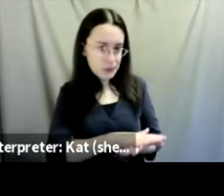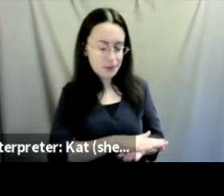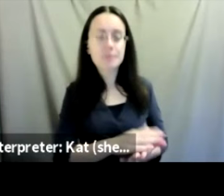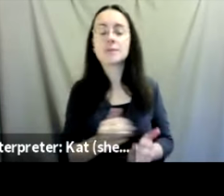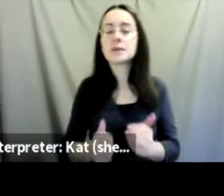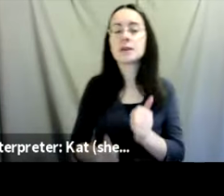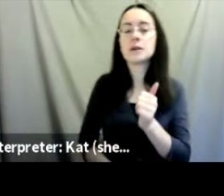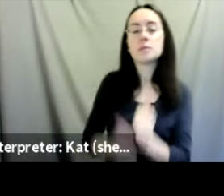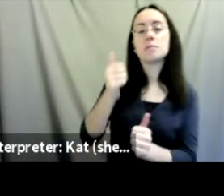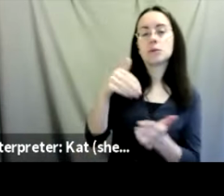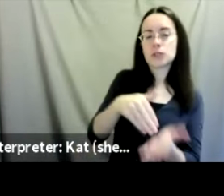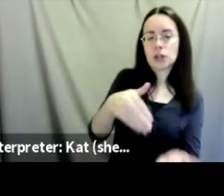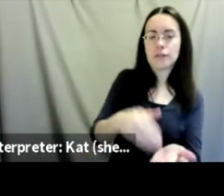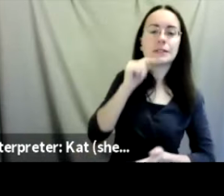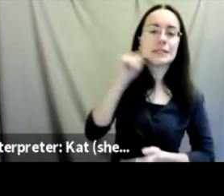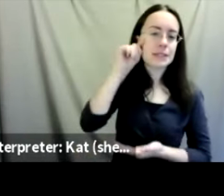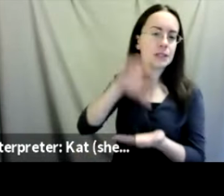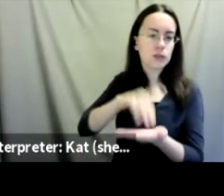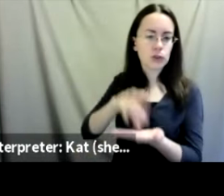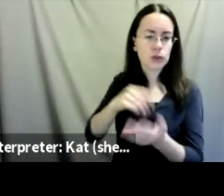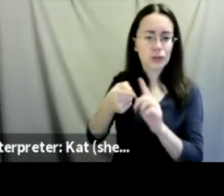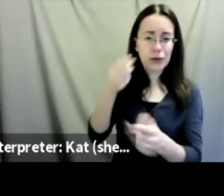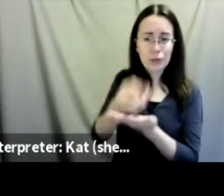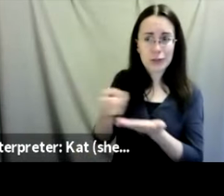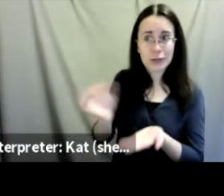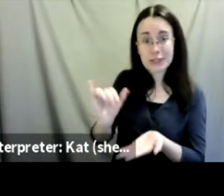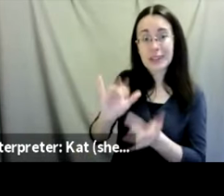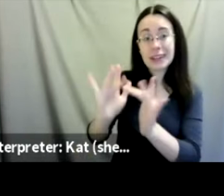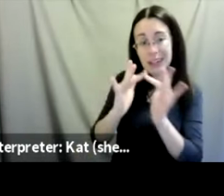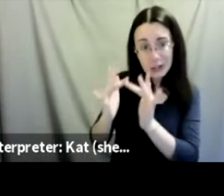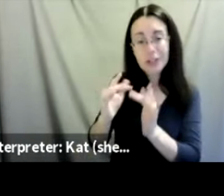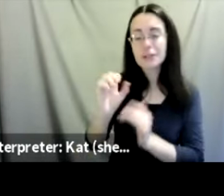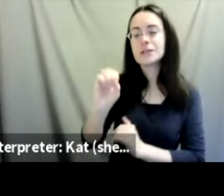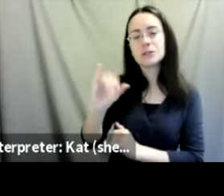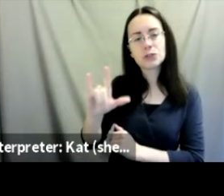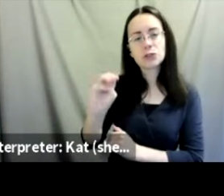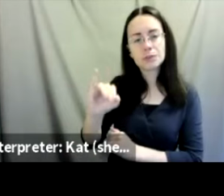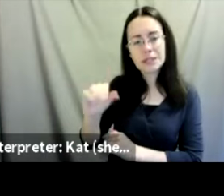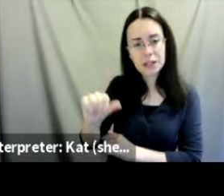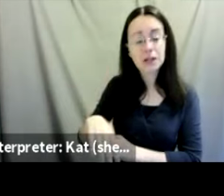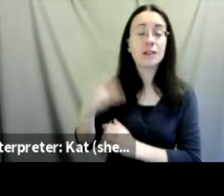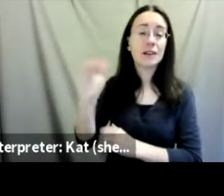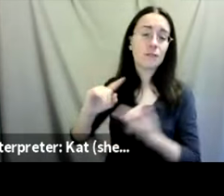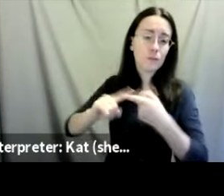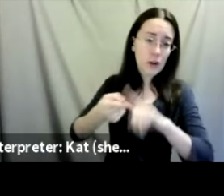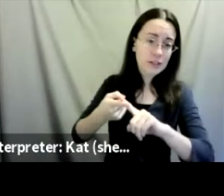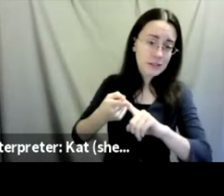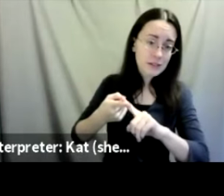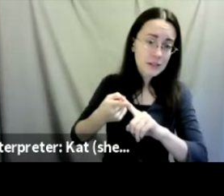time teens are getting them from resources like the internet, social media, and friends. And while